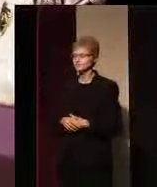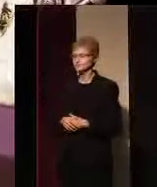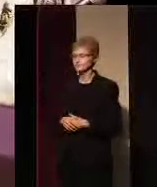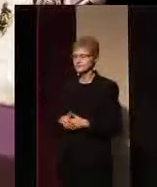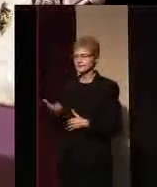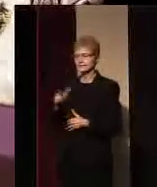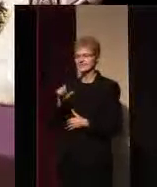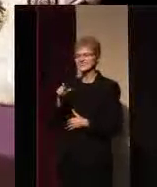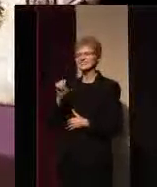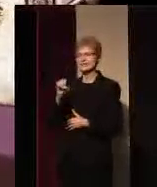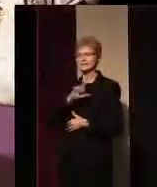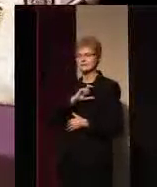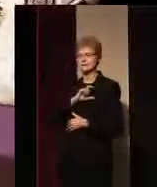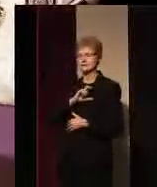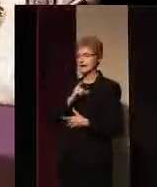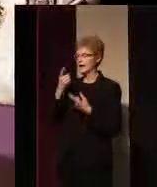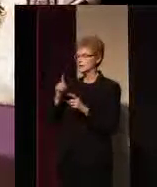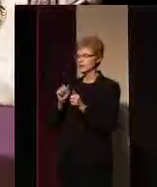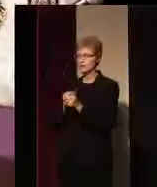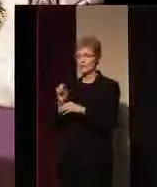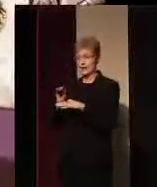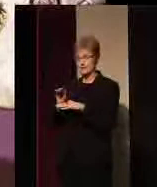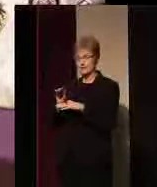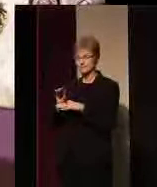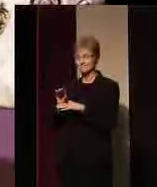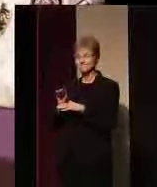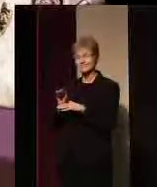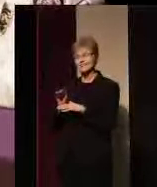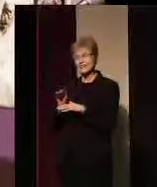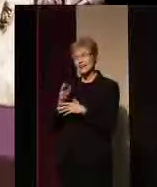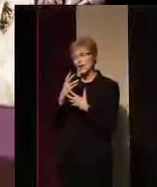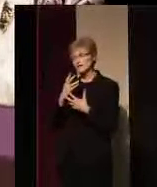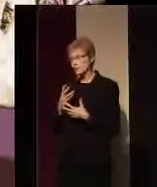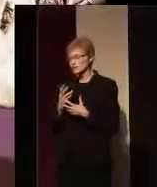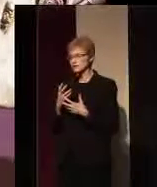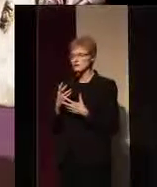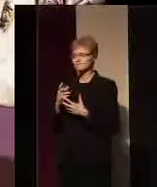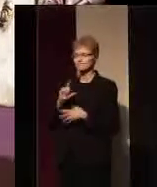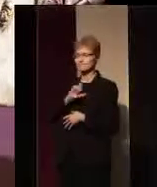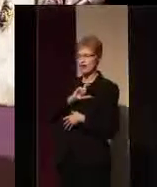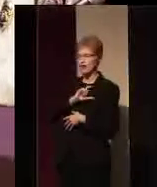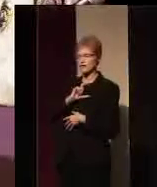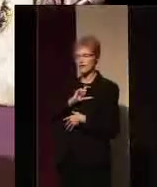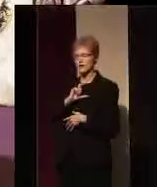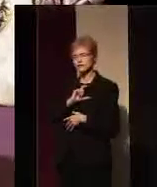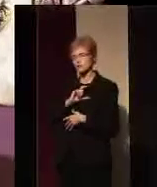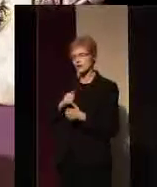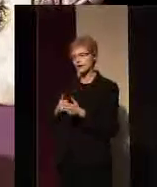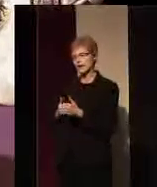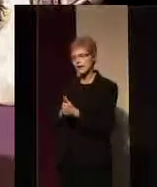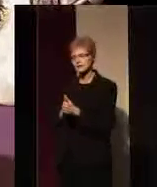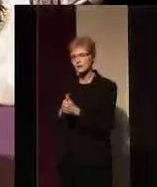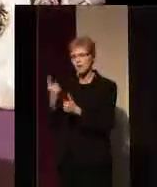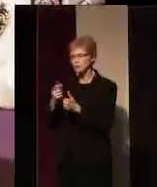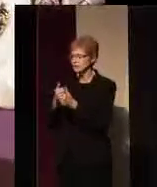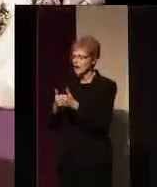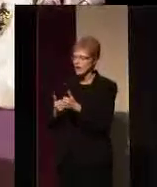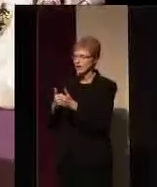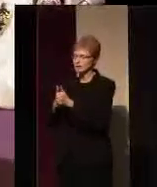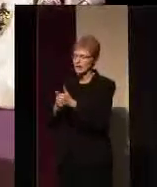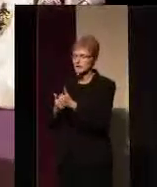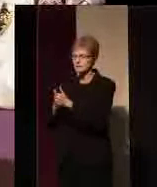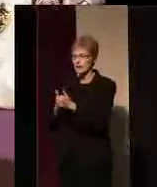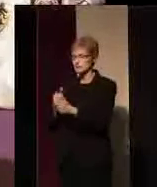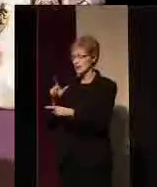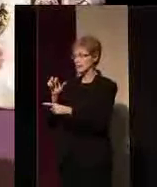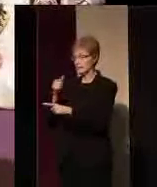I agree fully with cameras. Unfortunately, one of the problems with law enforcement is we always seem to be playing catch up. We're behind the curve. Well, like